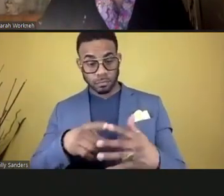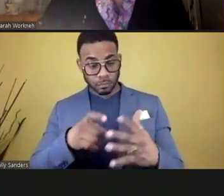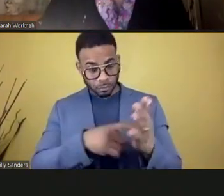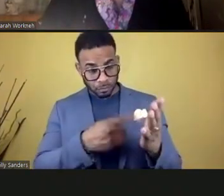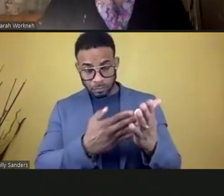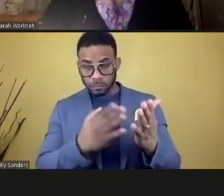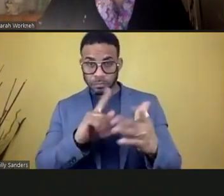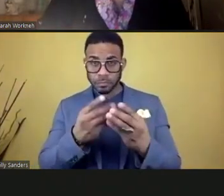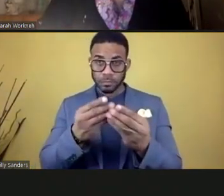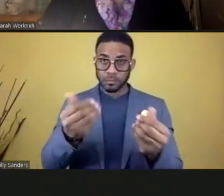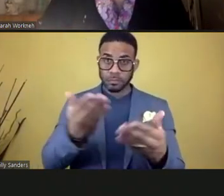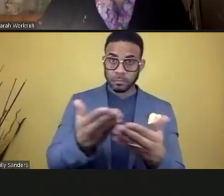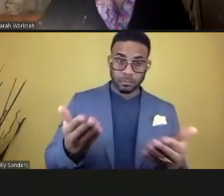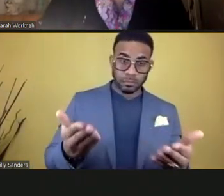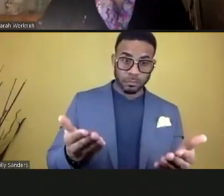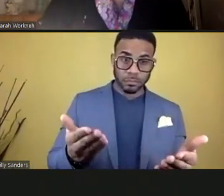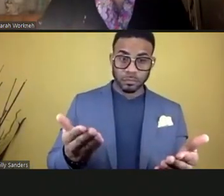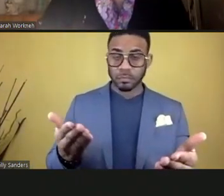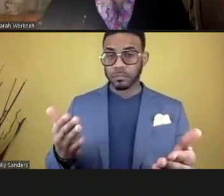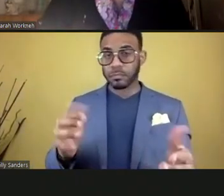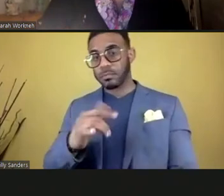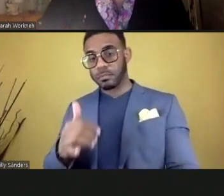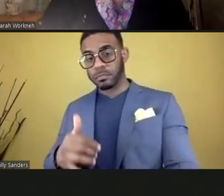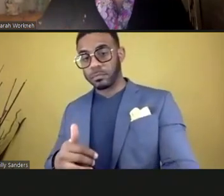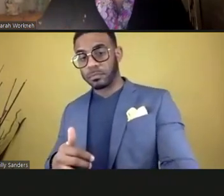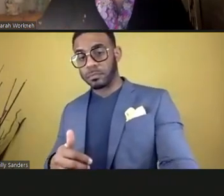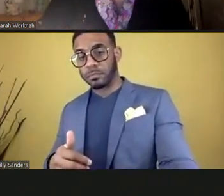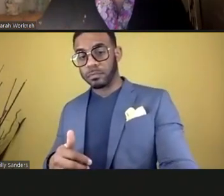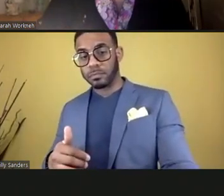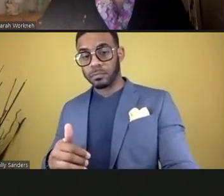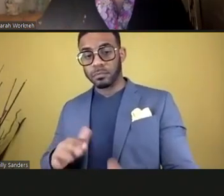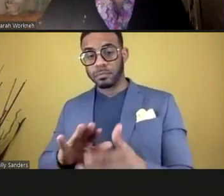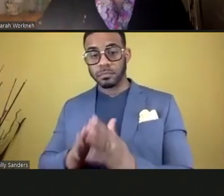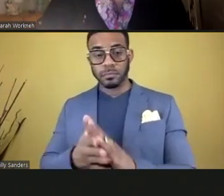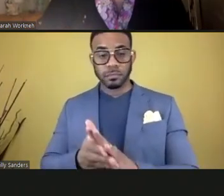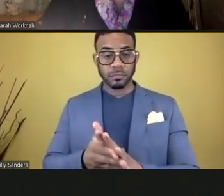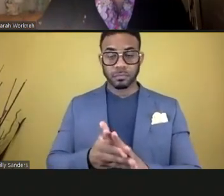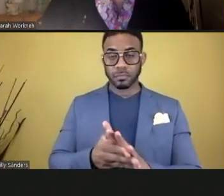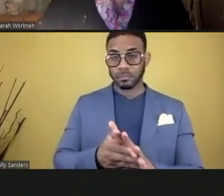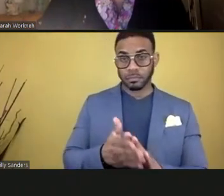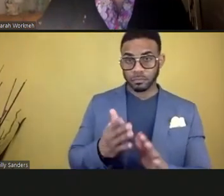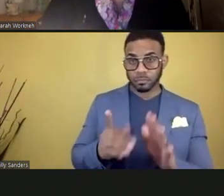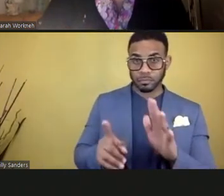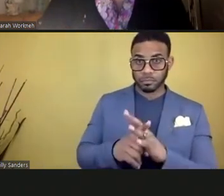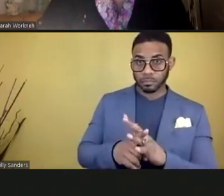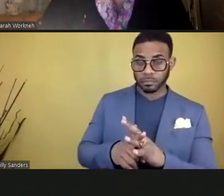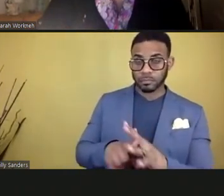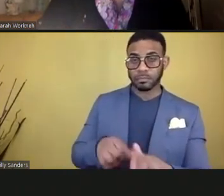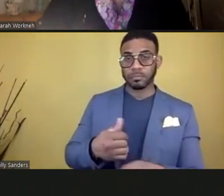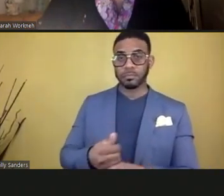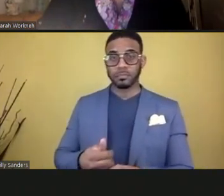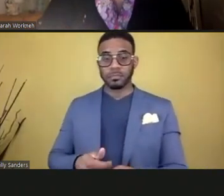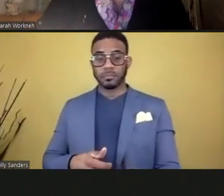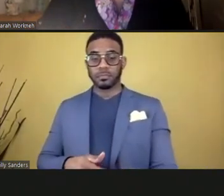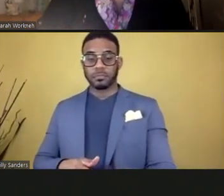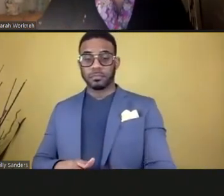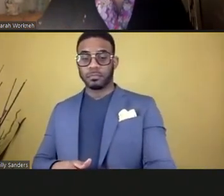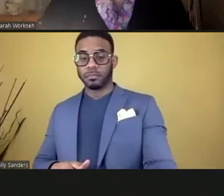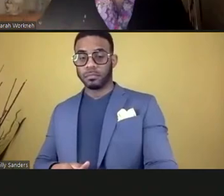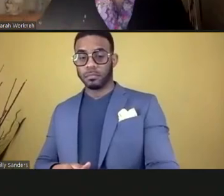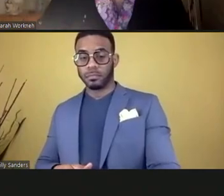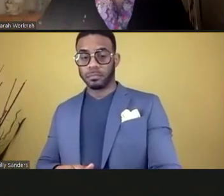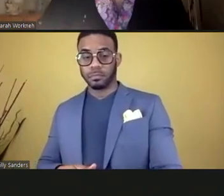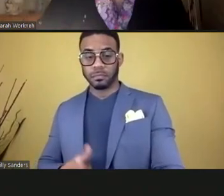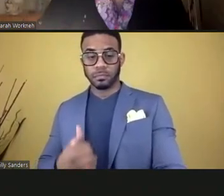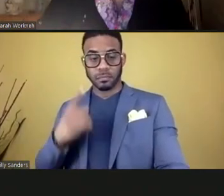try to resolve a thing, five other things like become, appear and emerge. And I